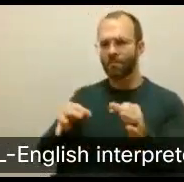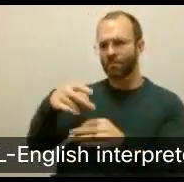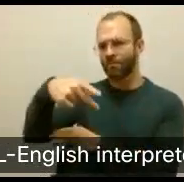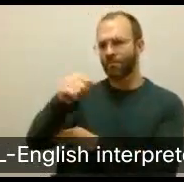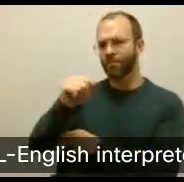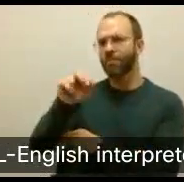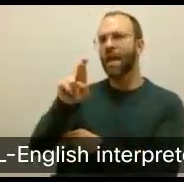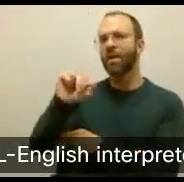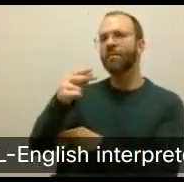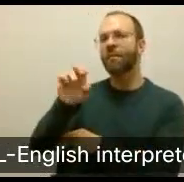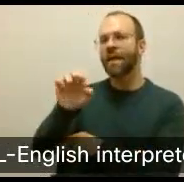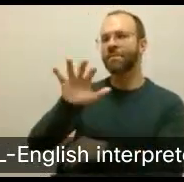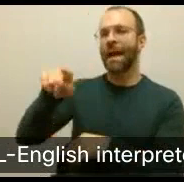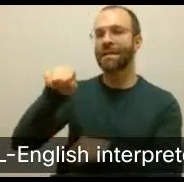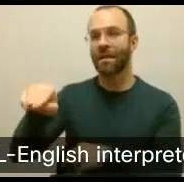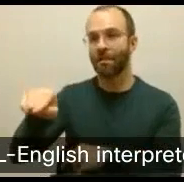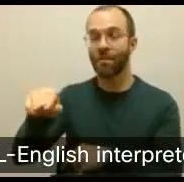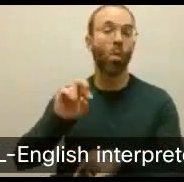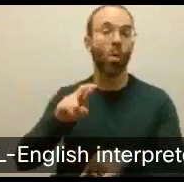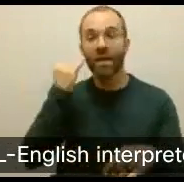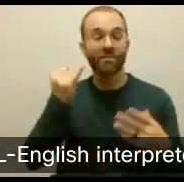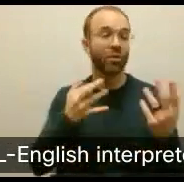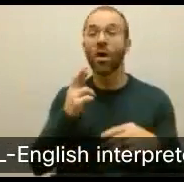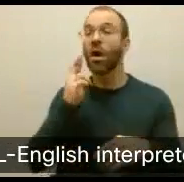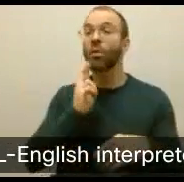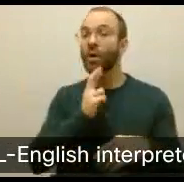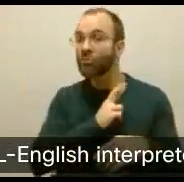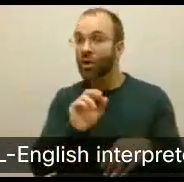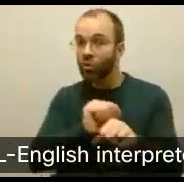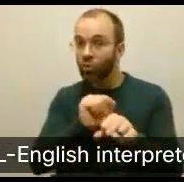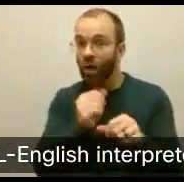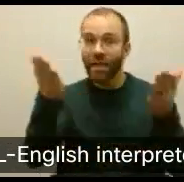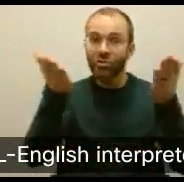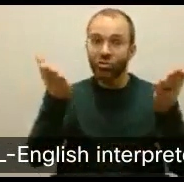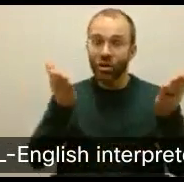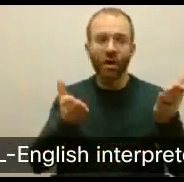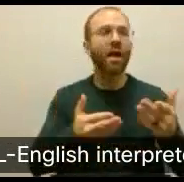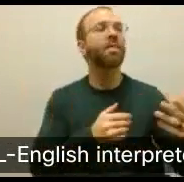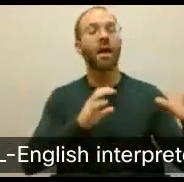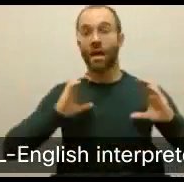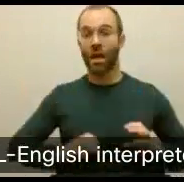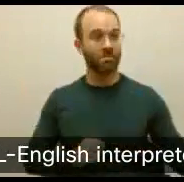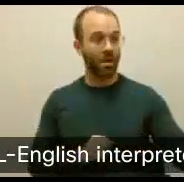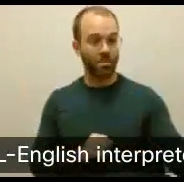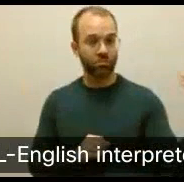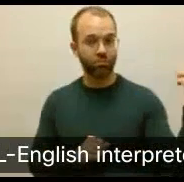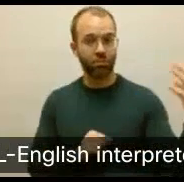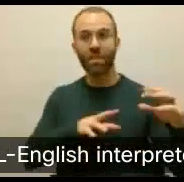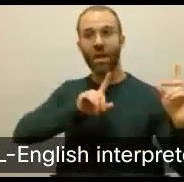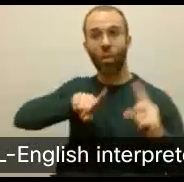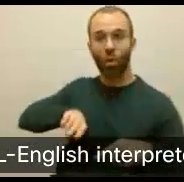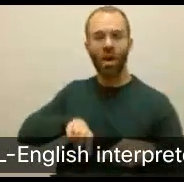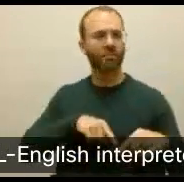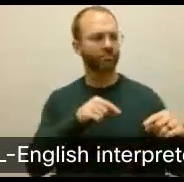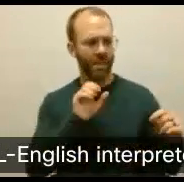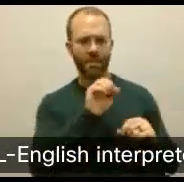you work in a restaurant as a server, and so when someone gives an order, you repeat back to the customer what it is they're wanting so